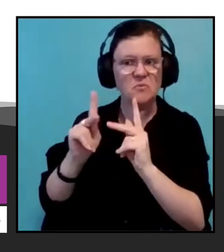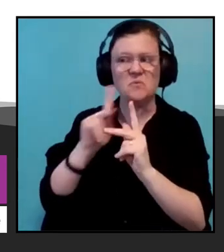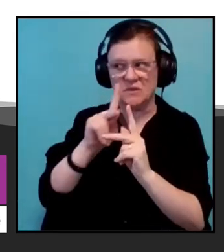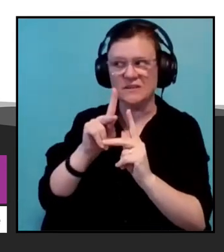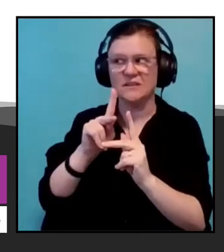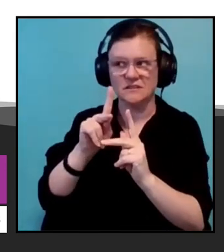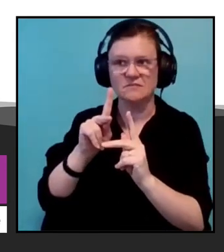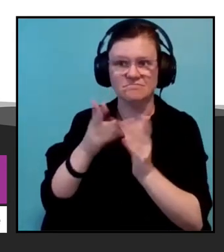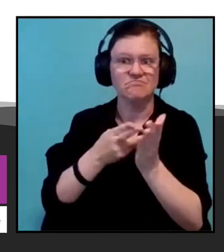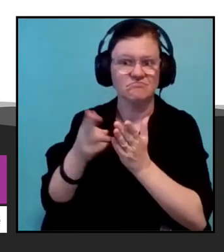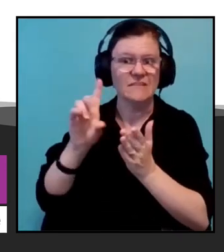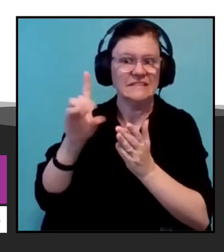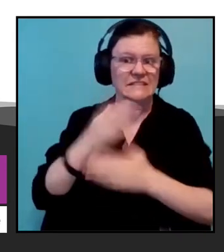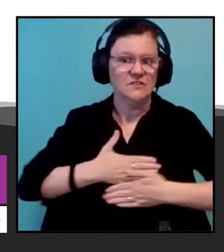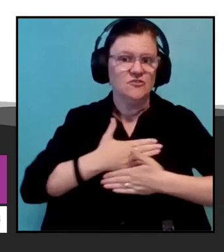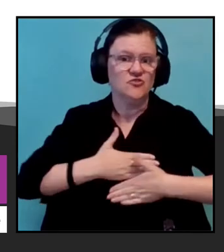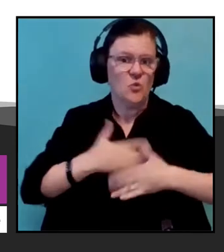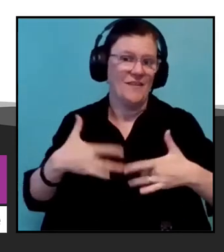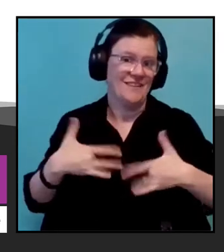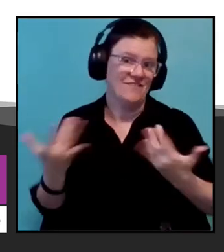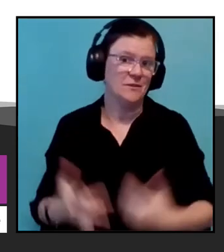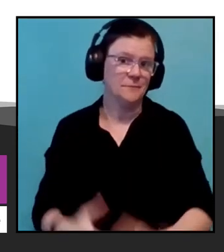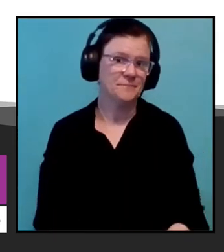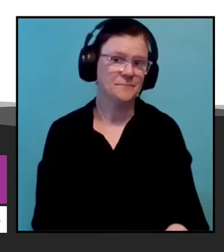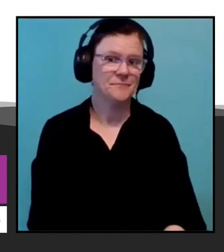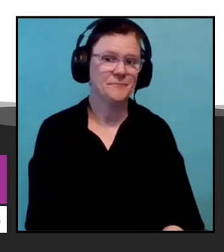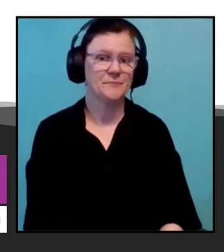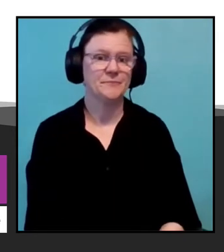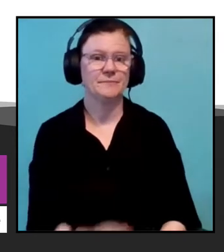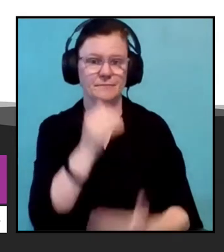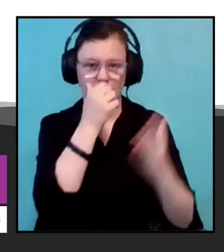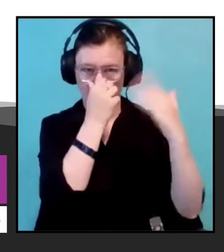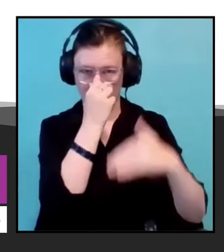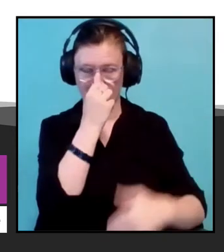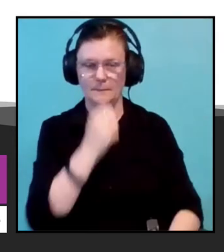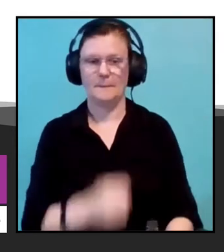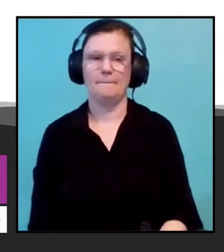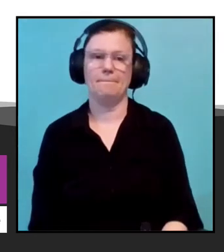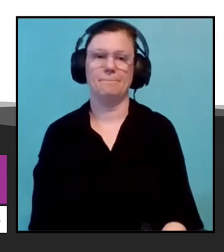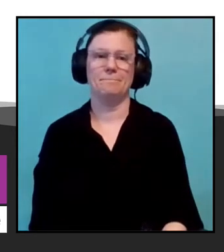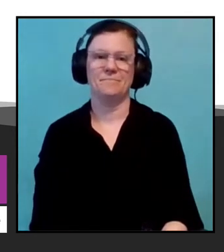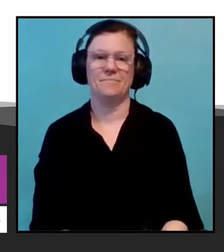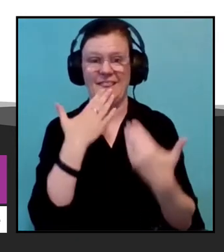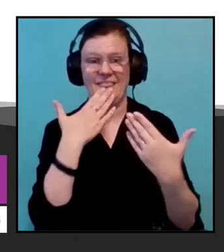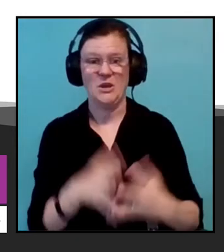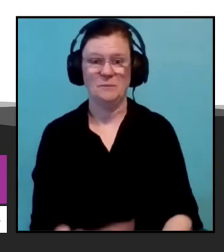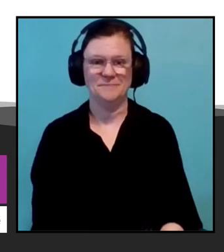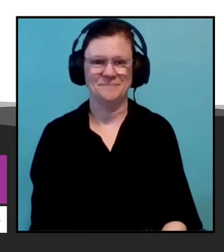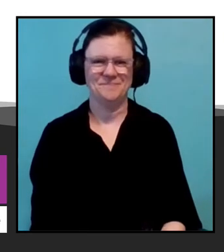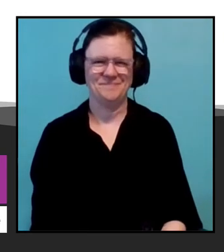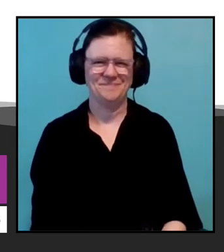the activity and event. Next slide, please. Thank you.